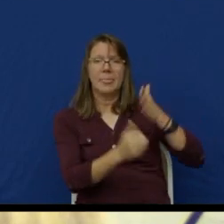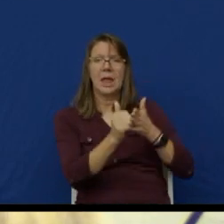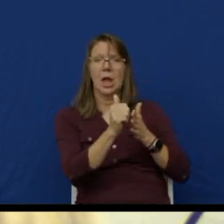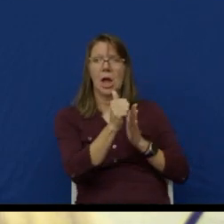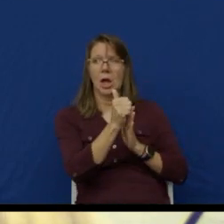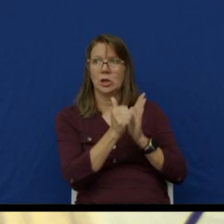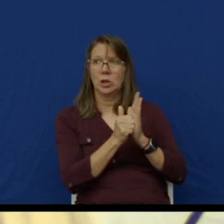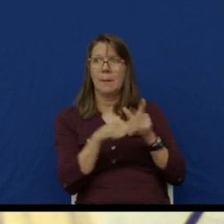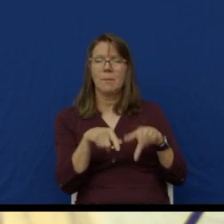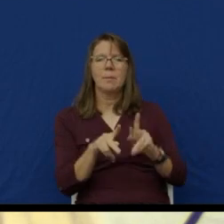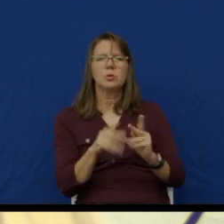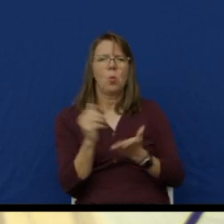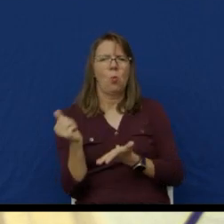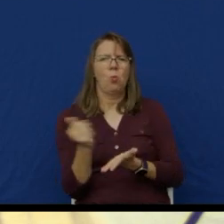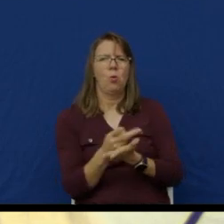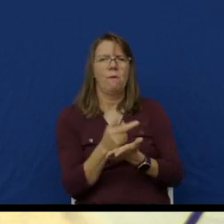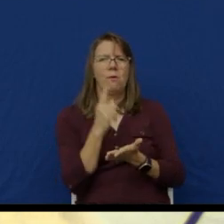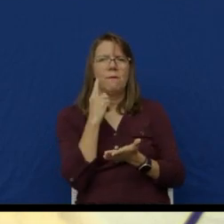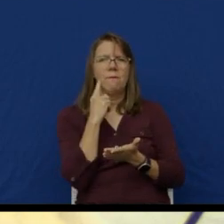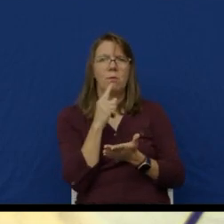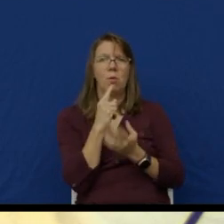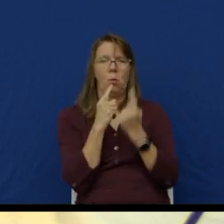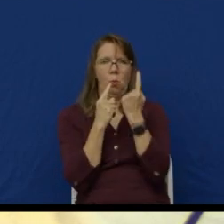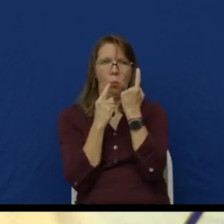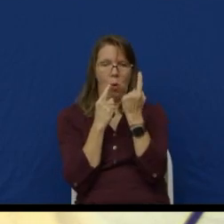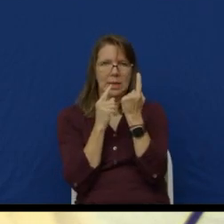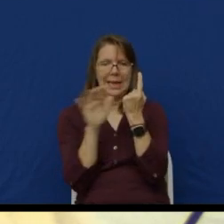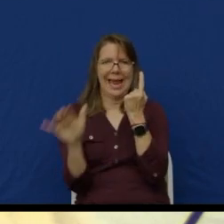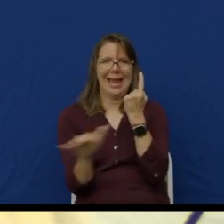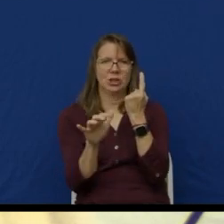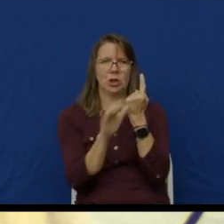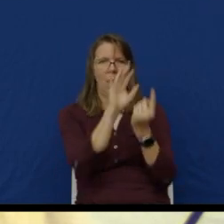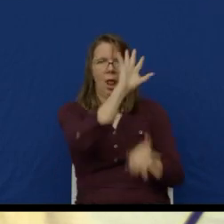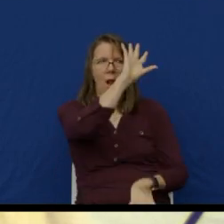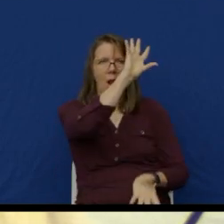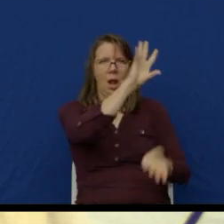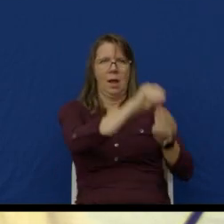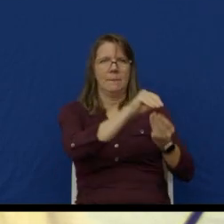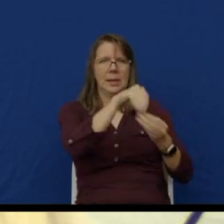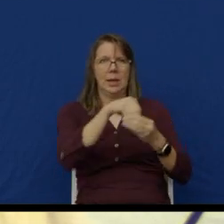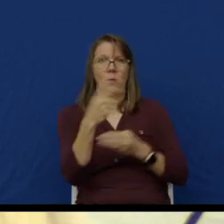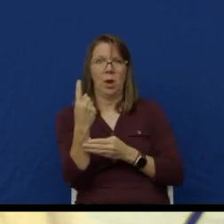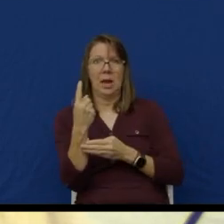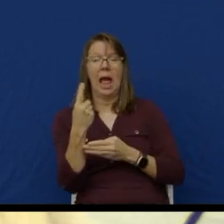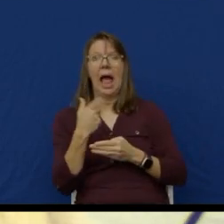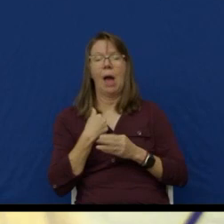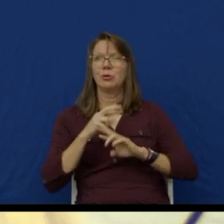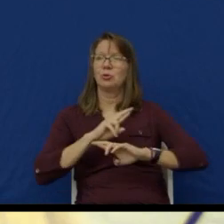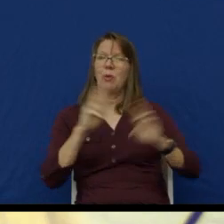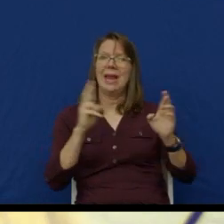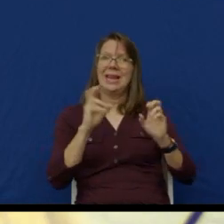for approval in one action. I was about to give you a litany of about,